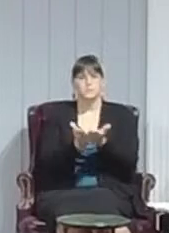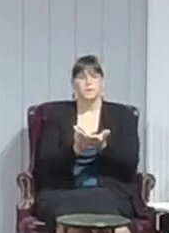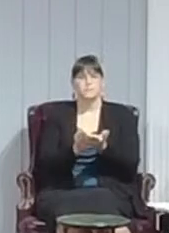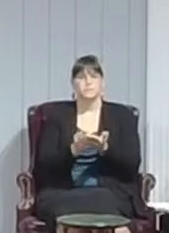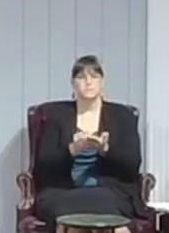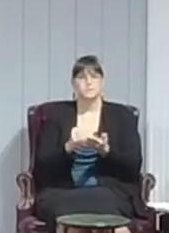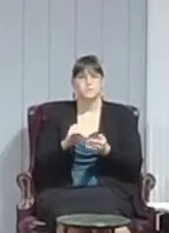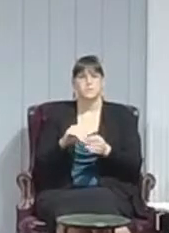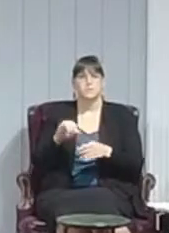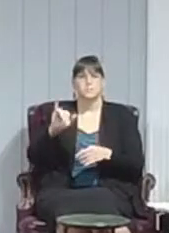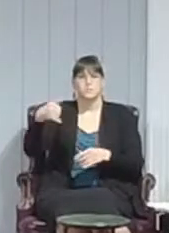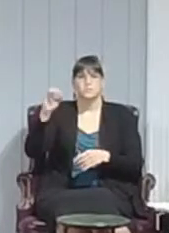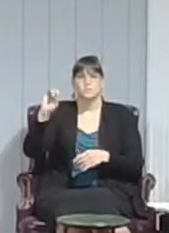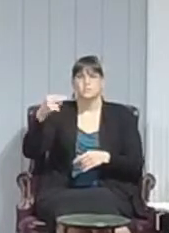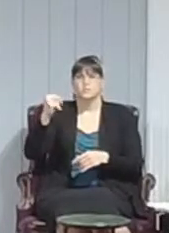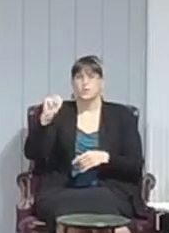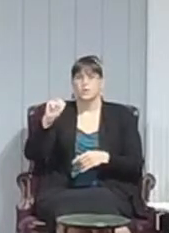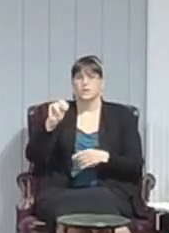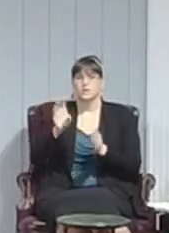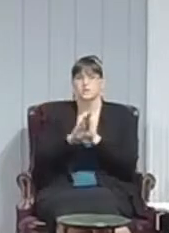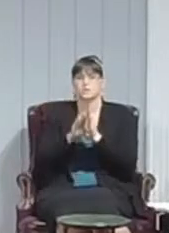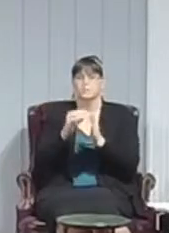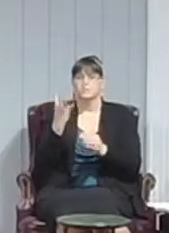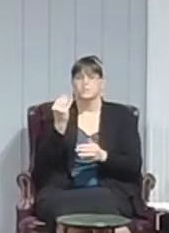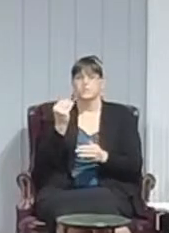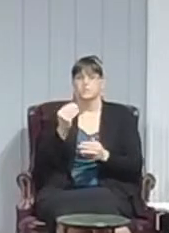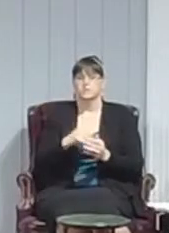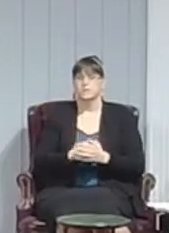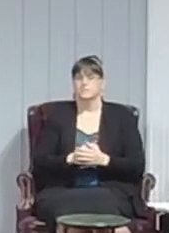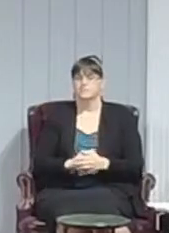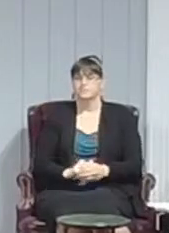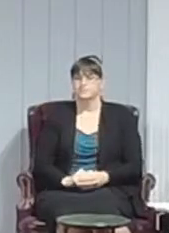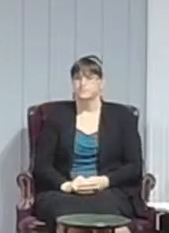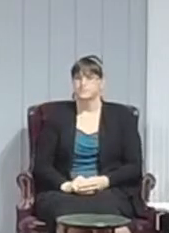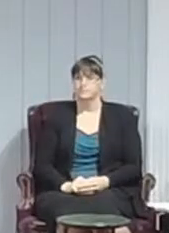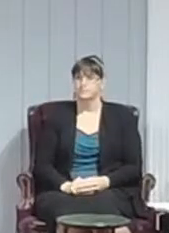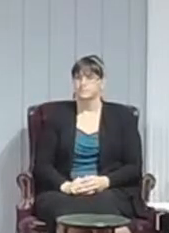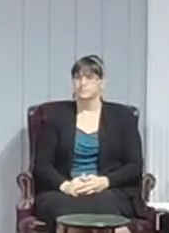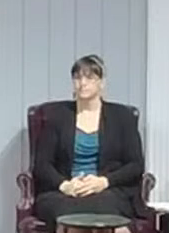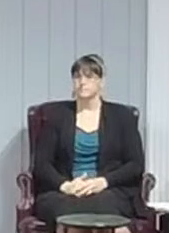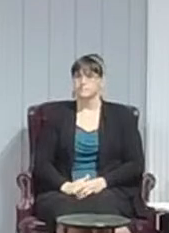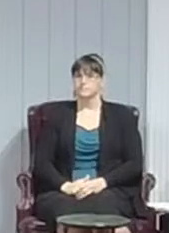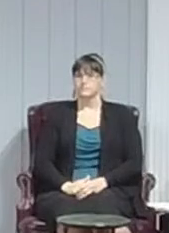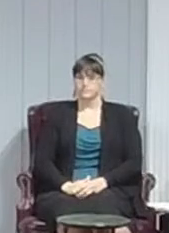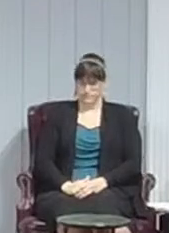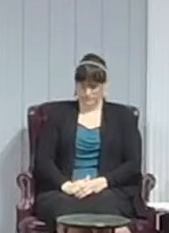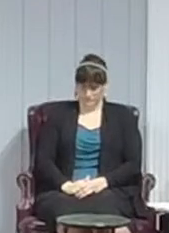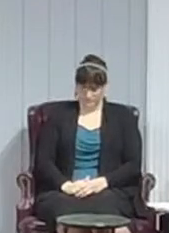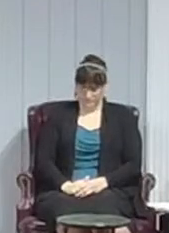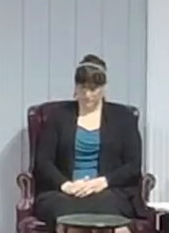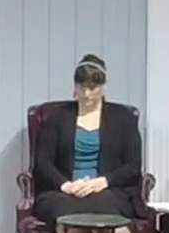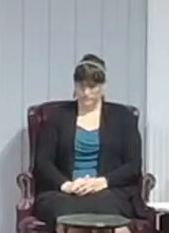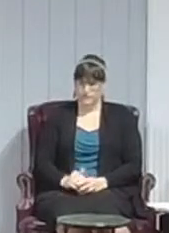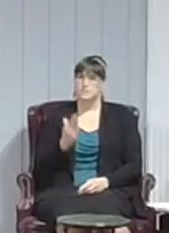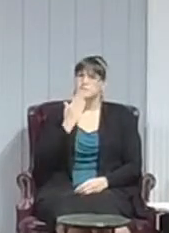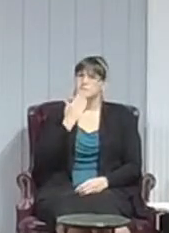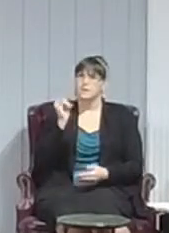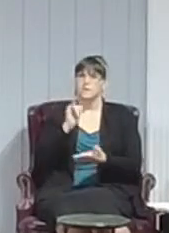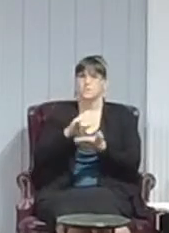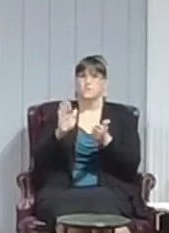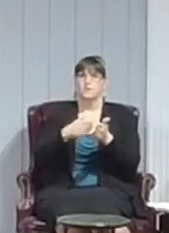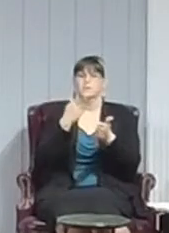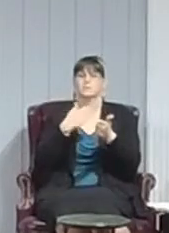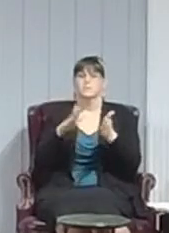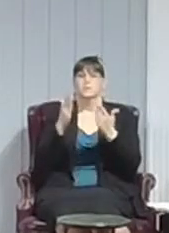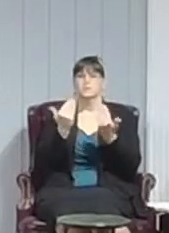Bibles today, the book of John in chapter number 14. John chapter number 14. Thank you so very much for that song today.